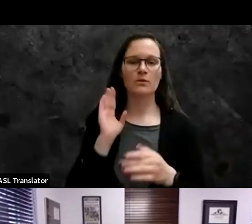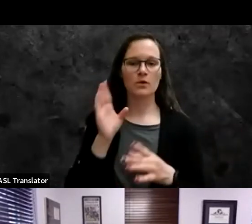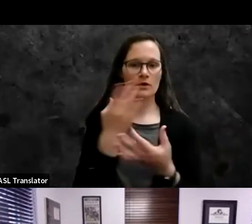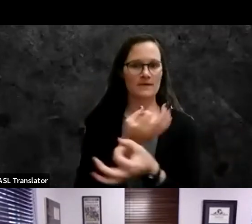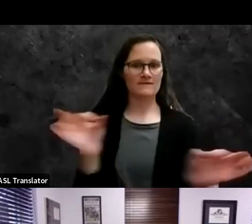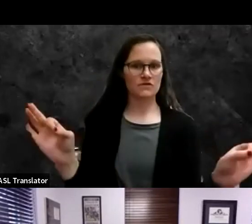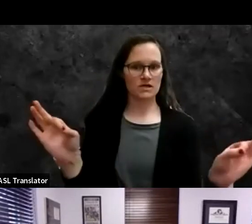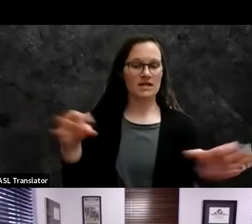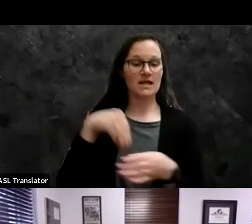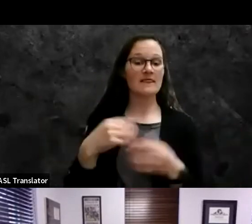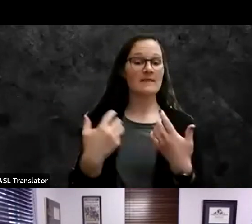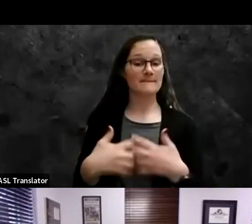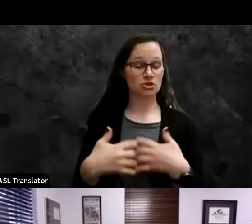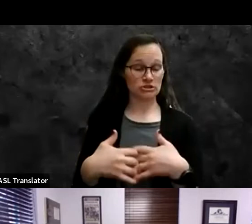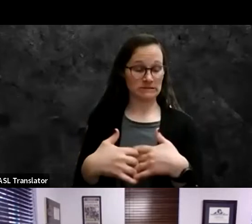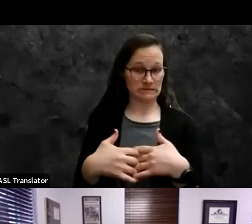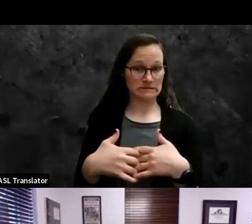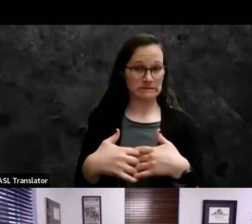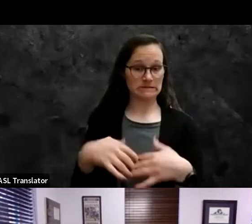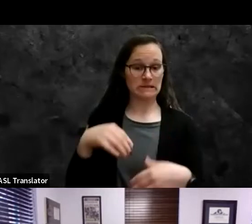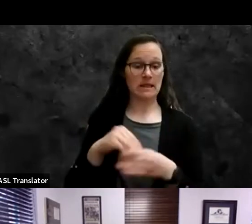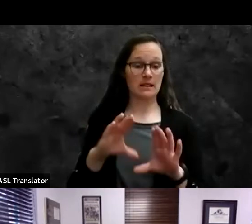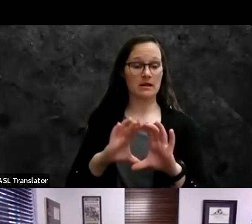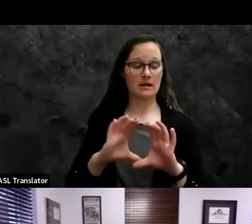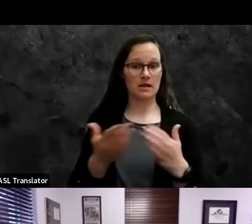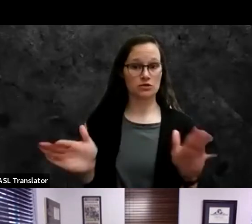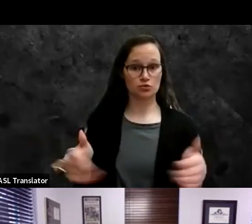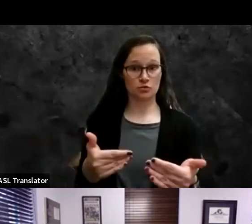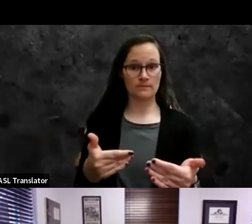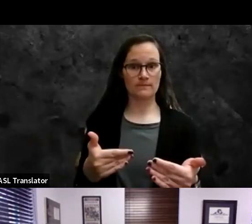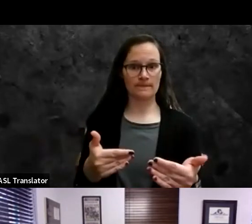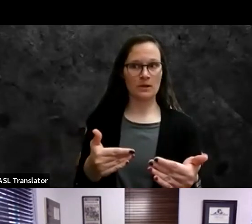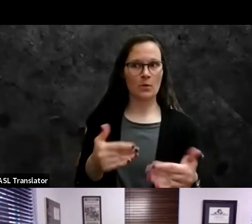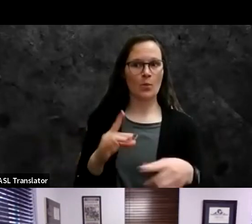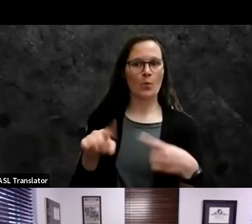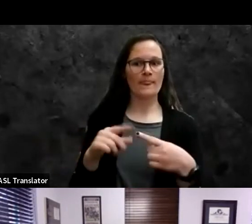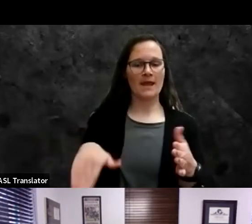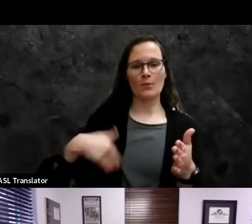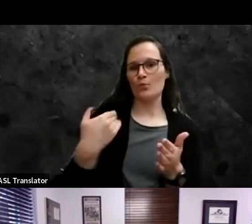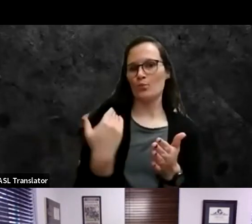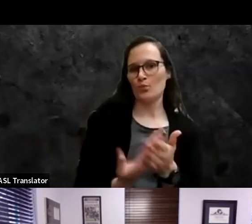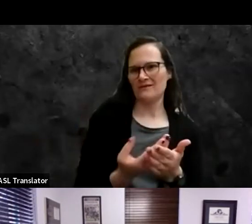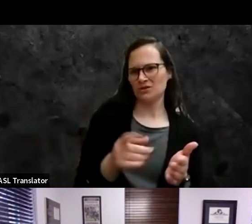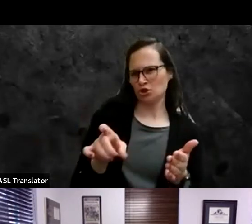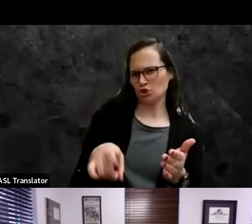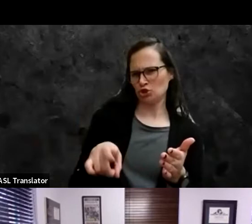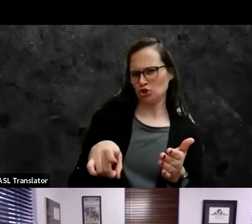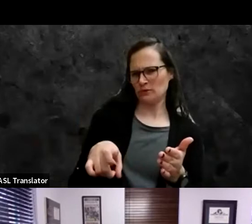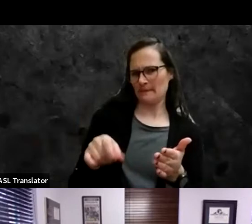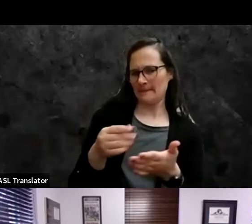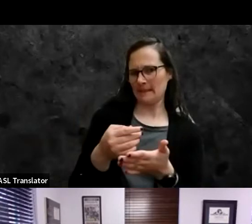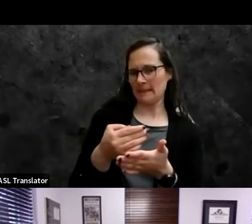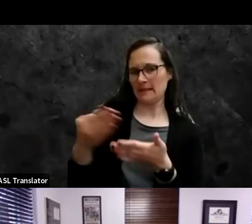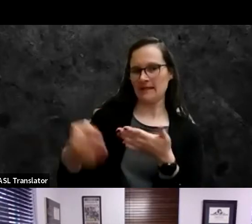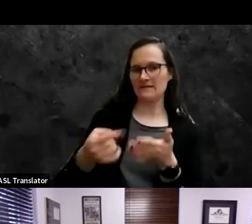vending machines and in the classrooms as soon as they get here. And we've been told that should be by the end of this week, but I think we all